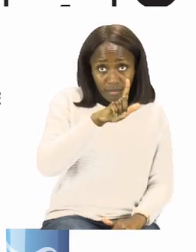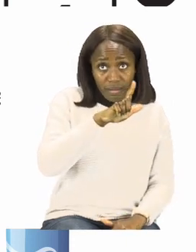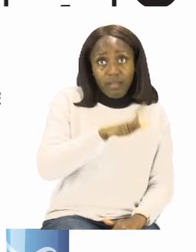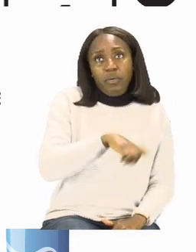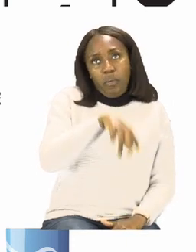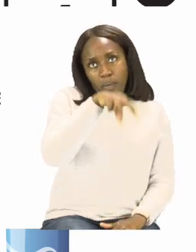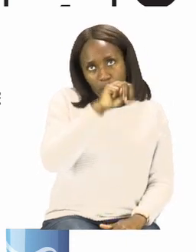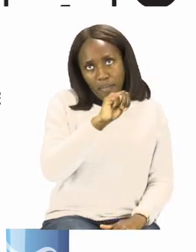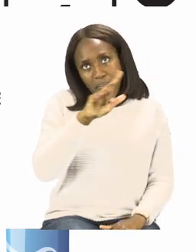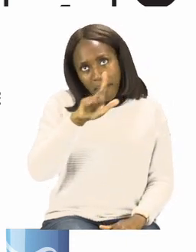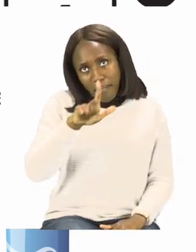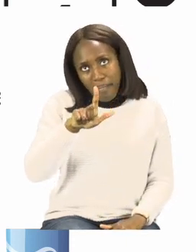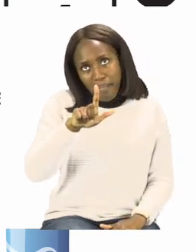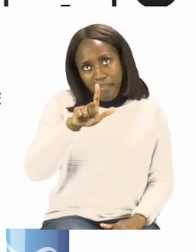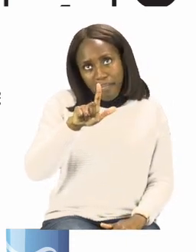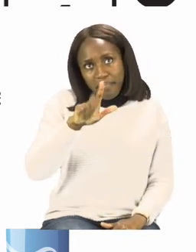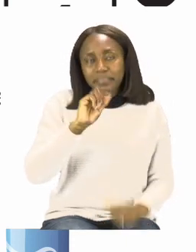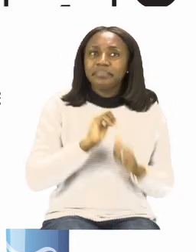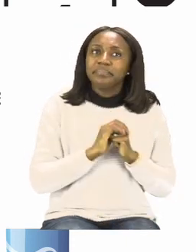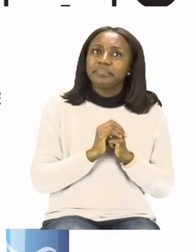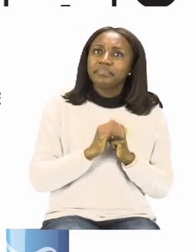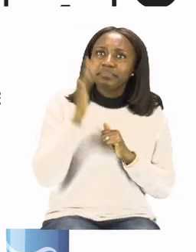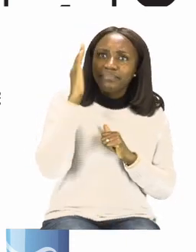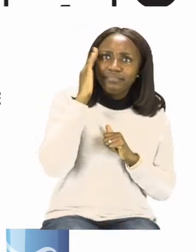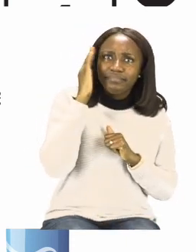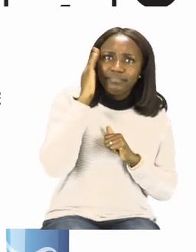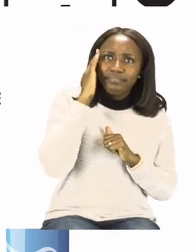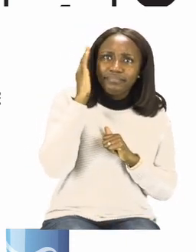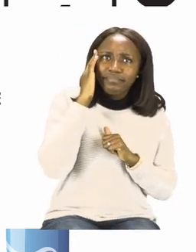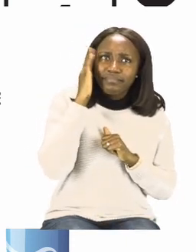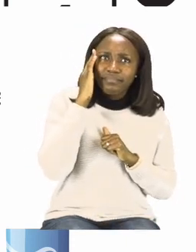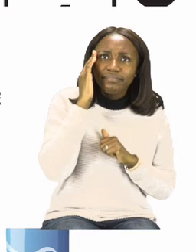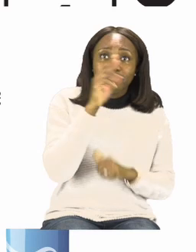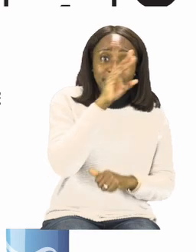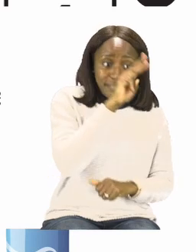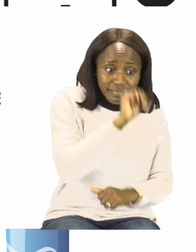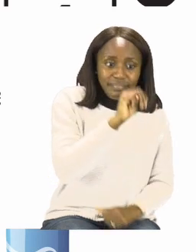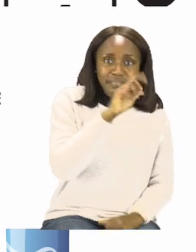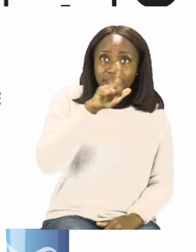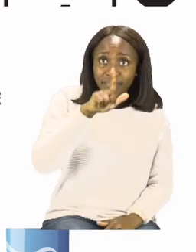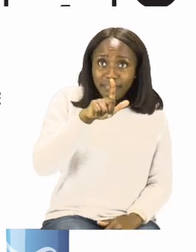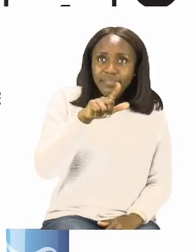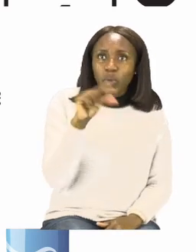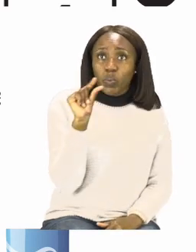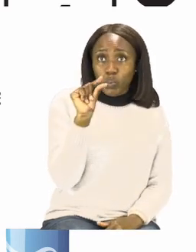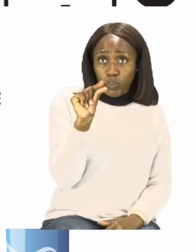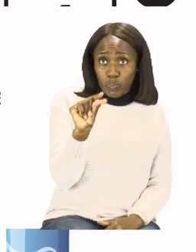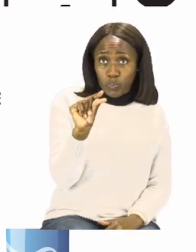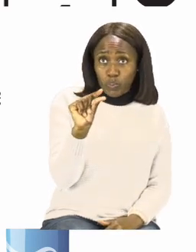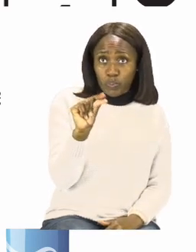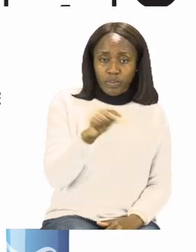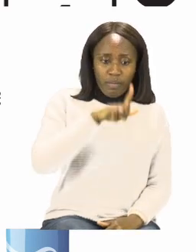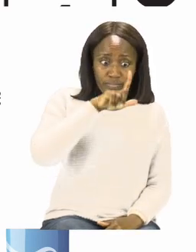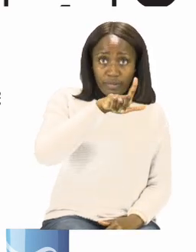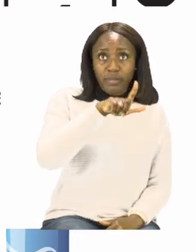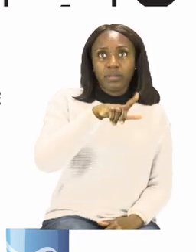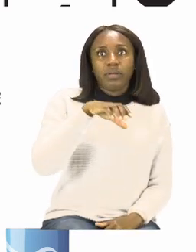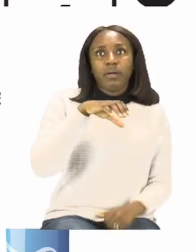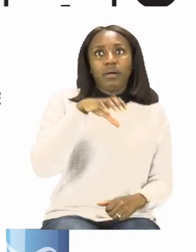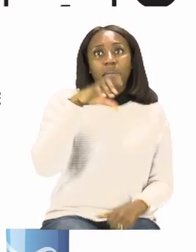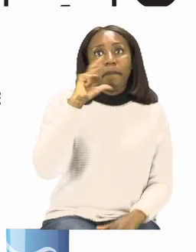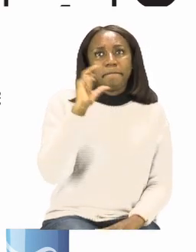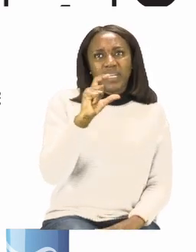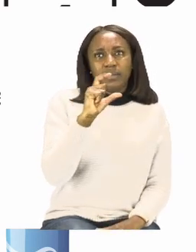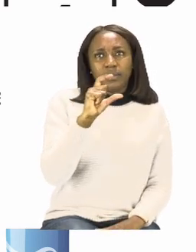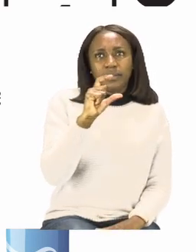milliliters. Now, we already know that the milliliter is smaller than the liter. And for us to